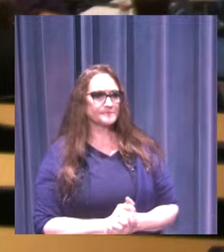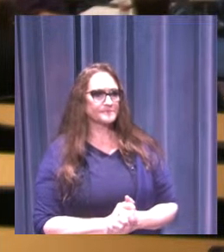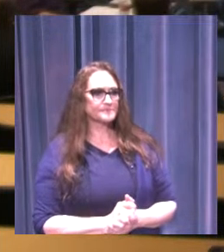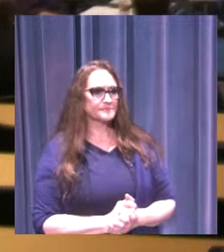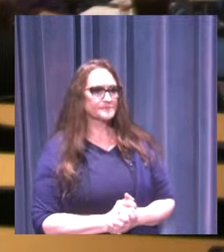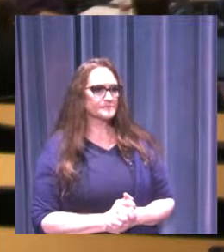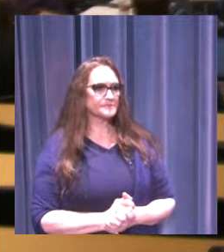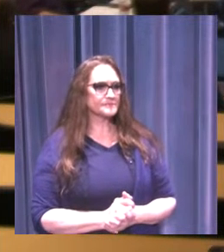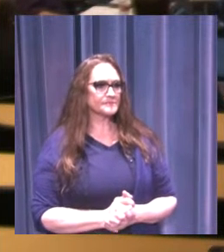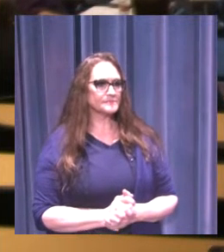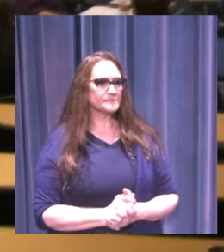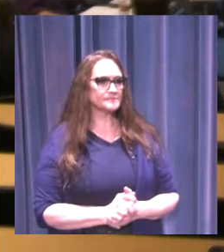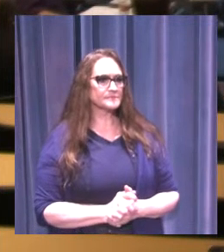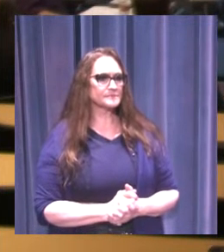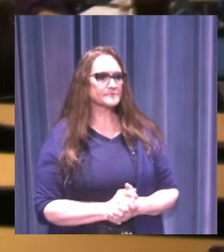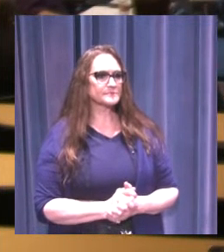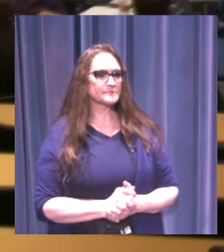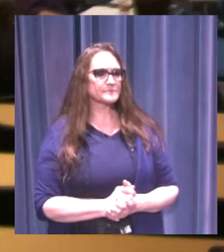Yes.